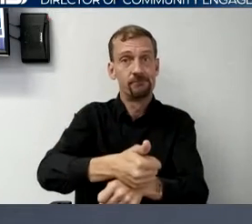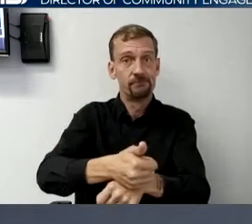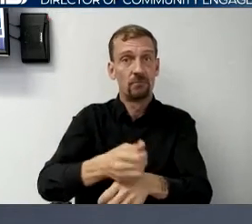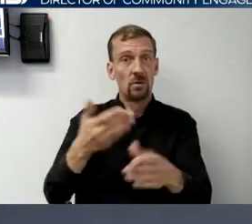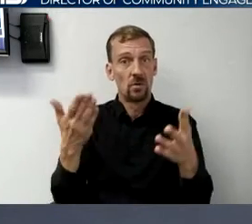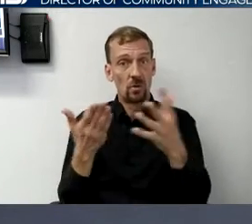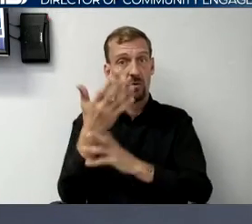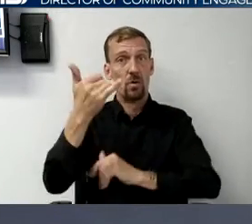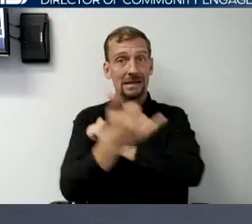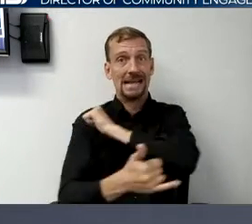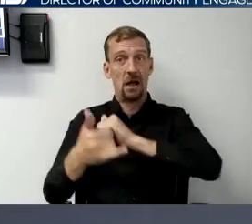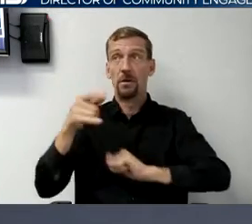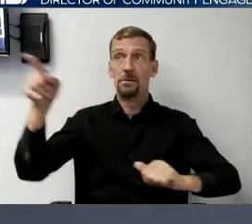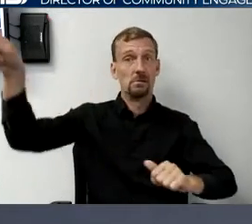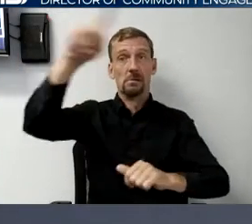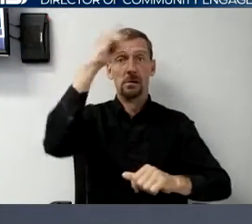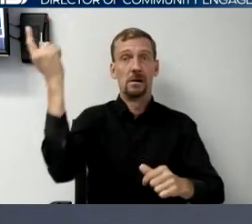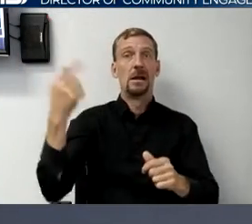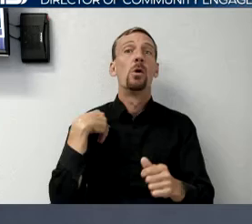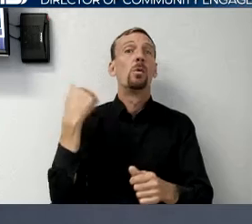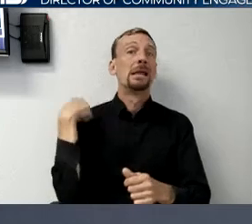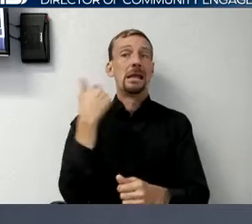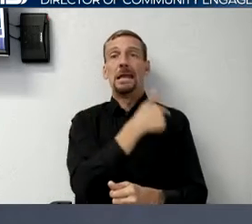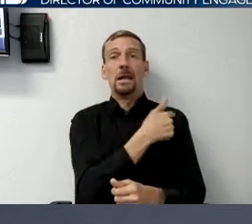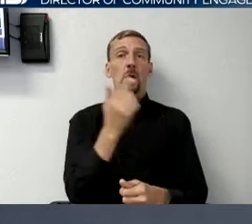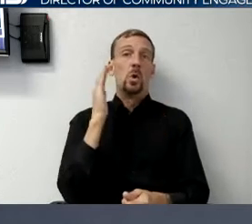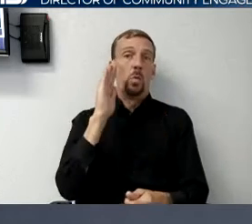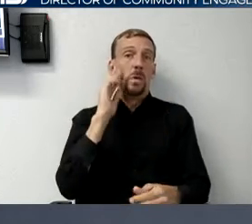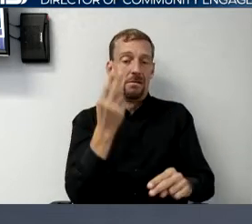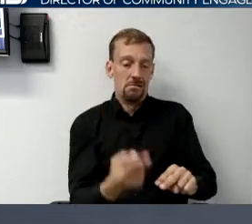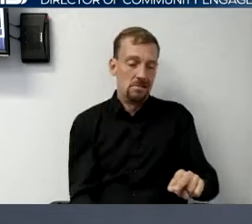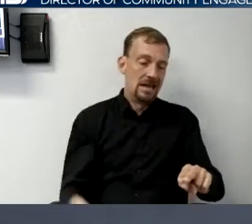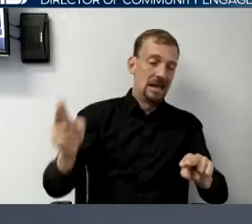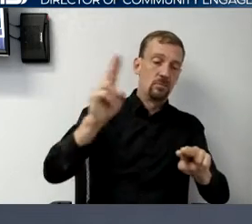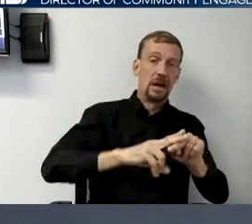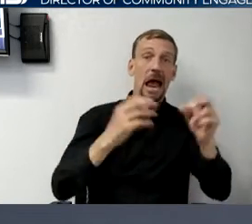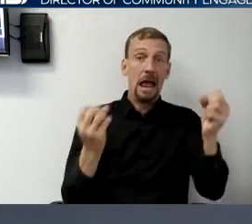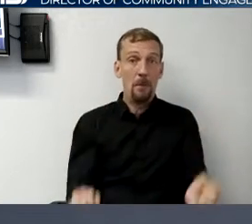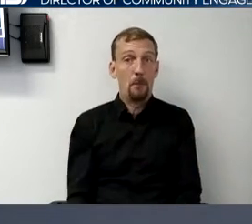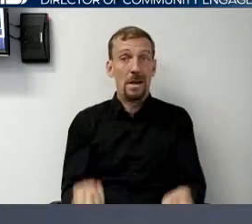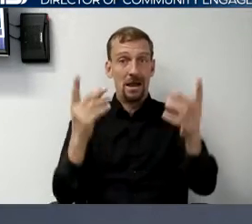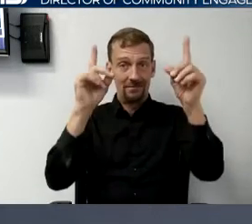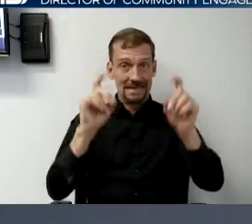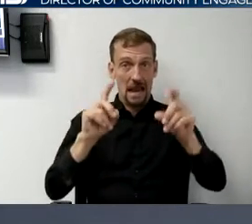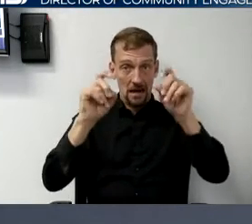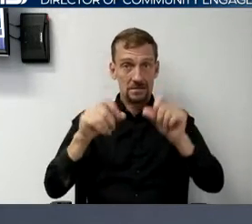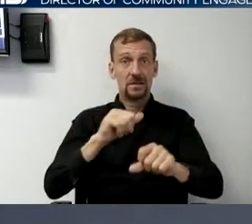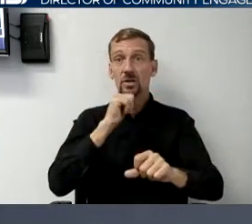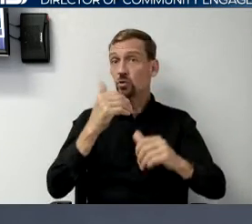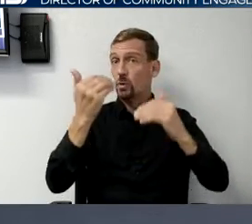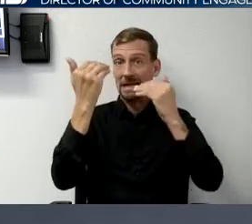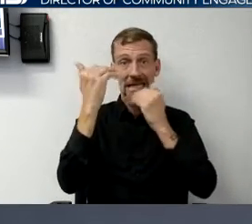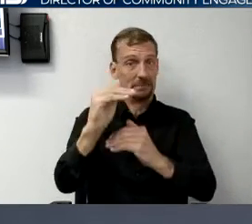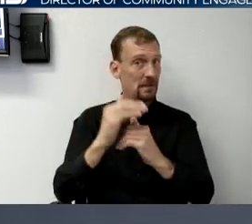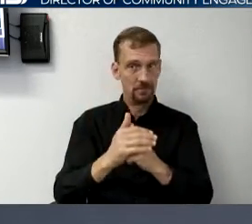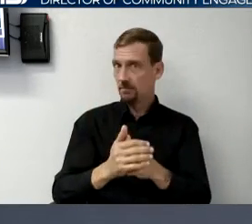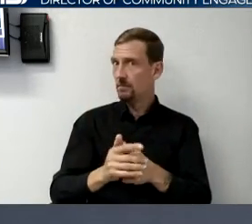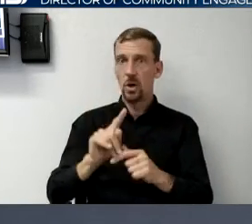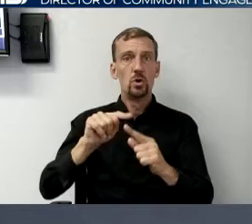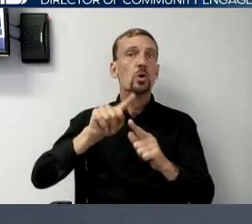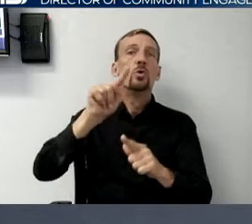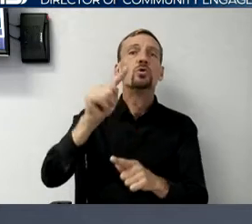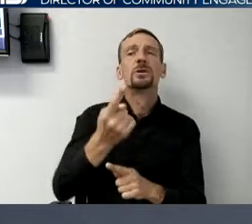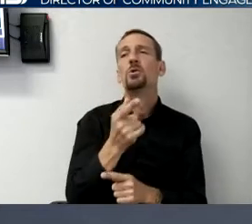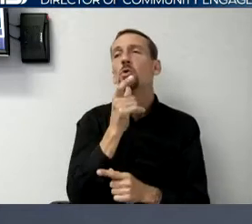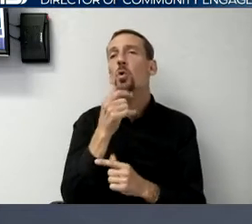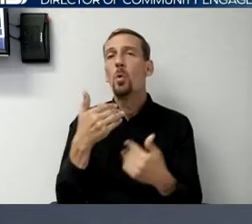the county, and we significantly increase the amount of testing we do, and we don't limit it to just